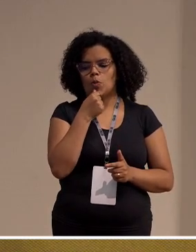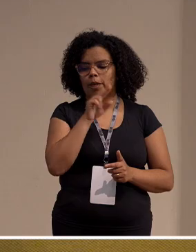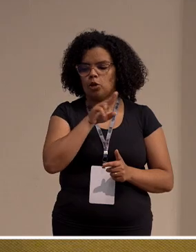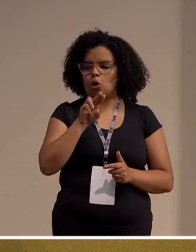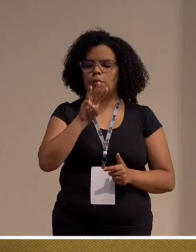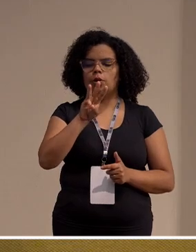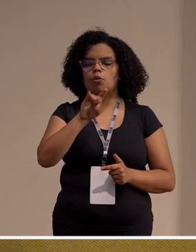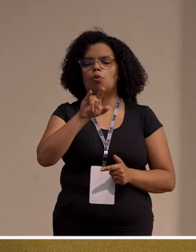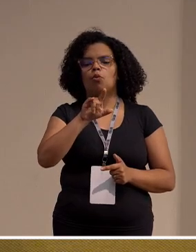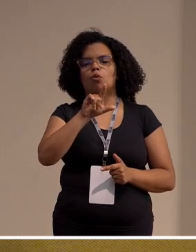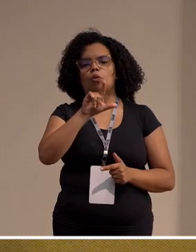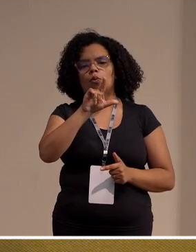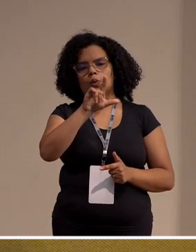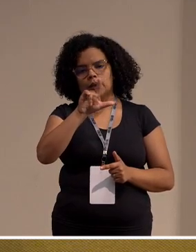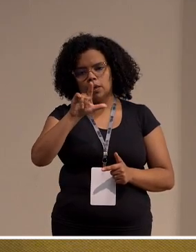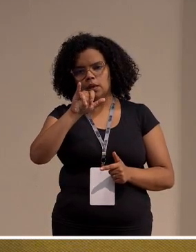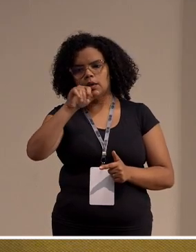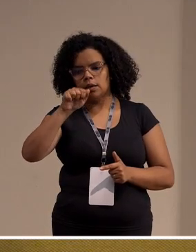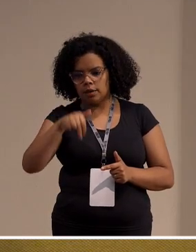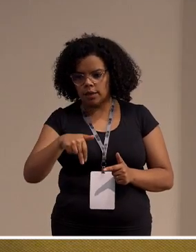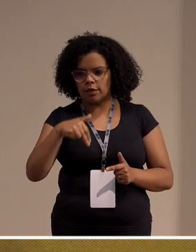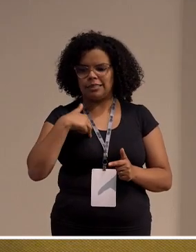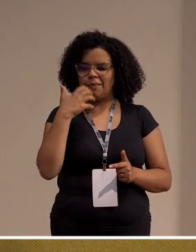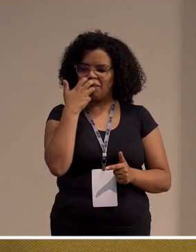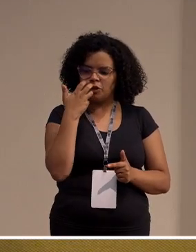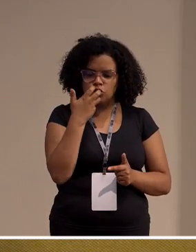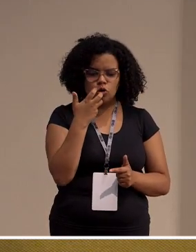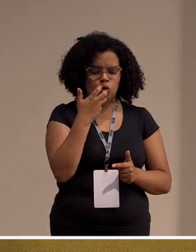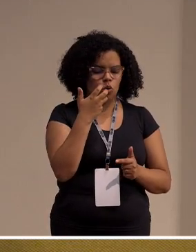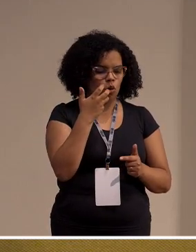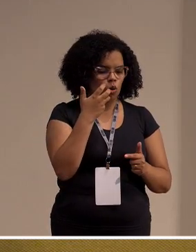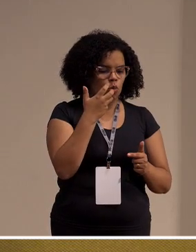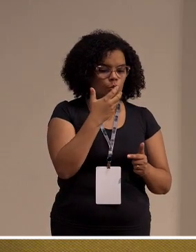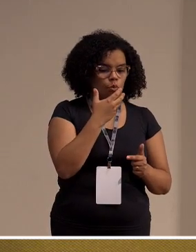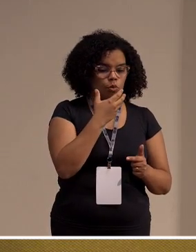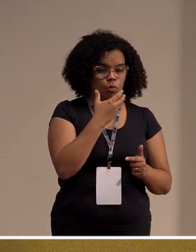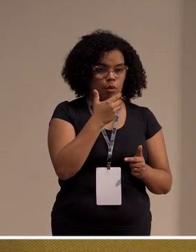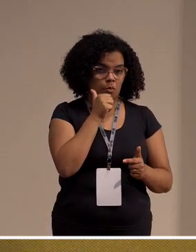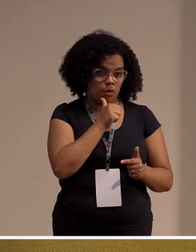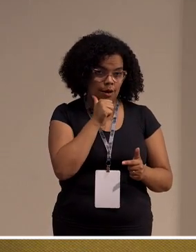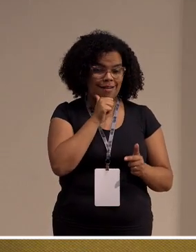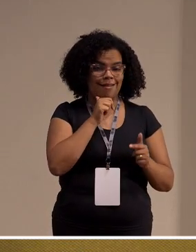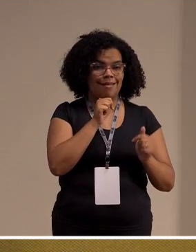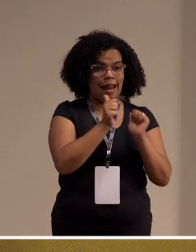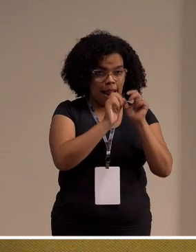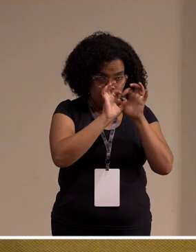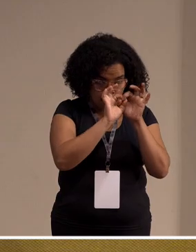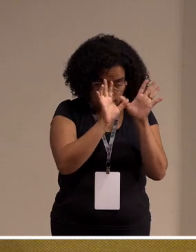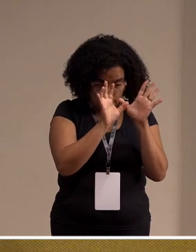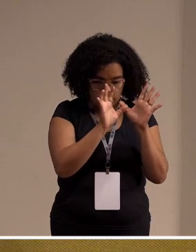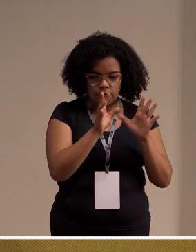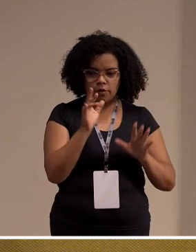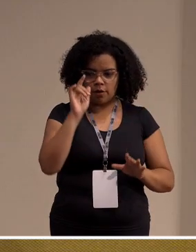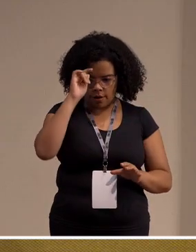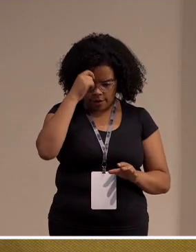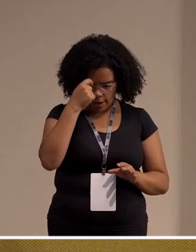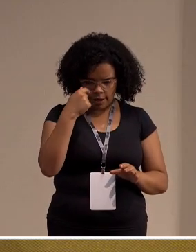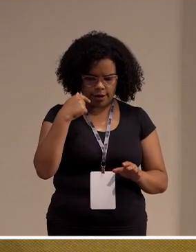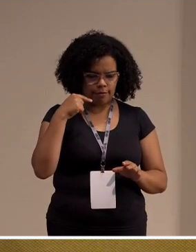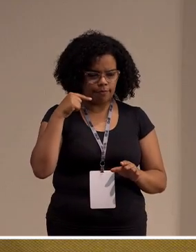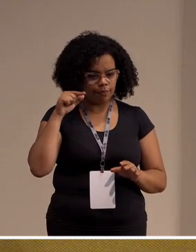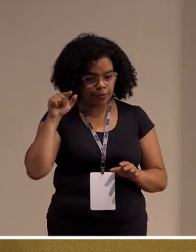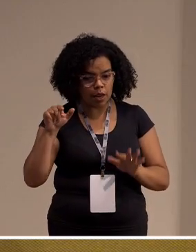love with a free black woman named Margaret. And George Washington told him, at the end of the Revolutionary